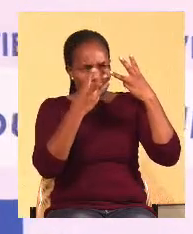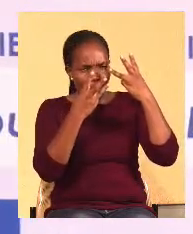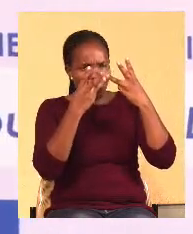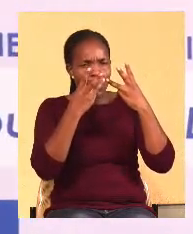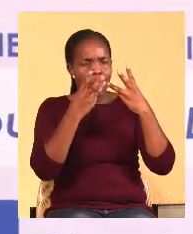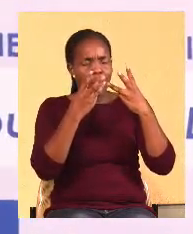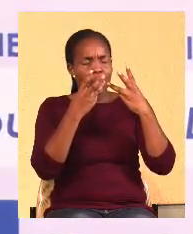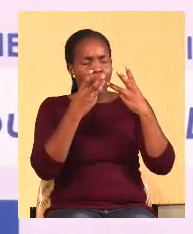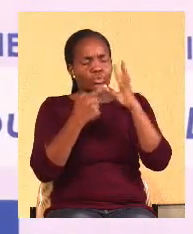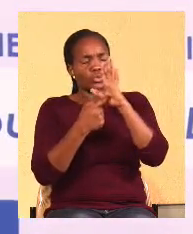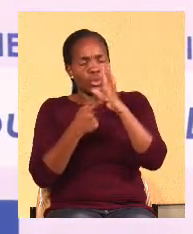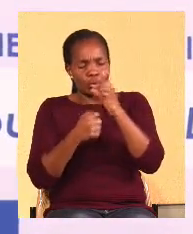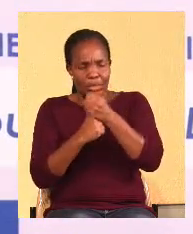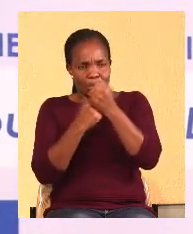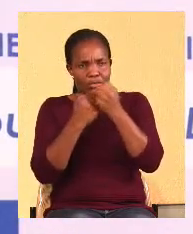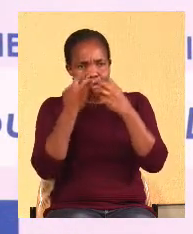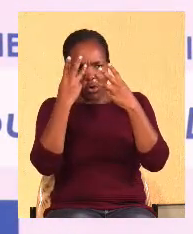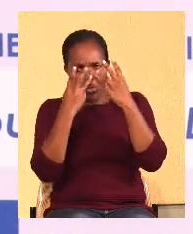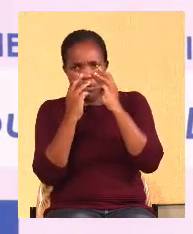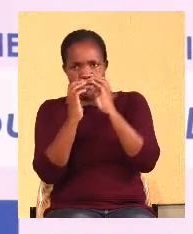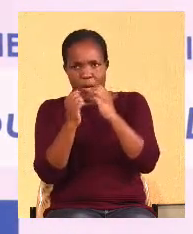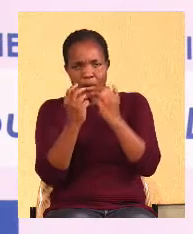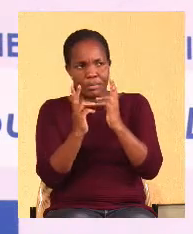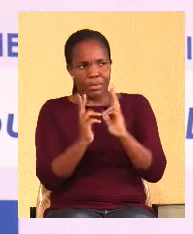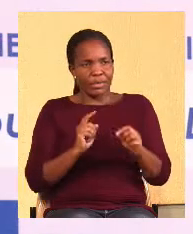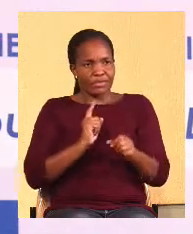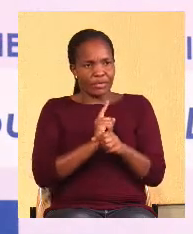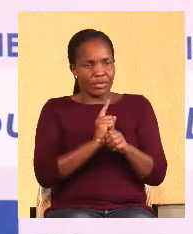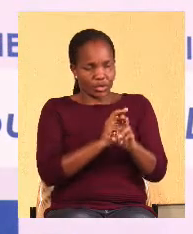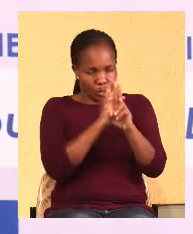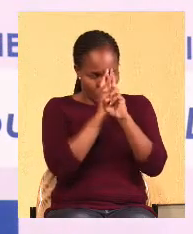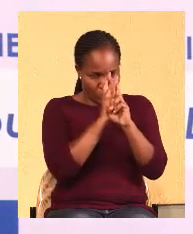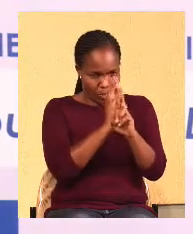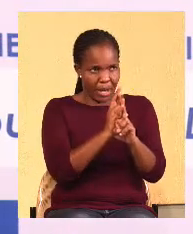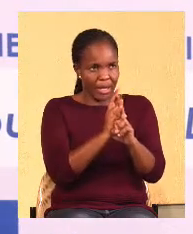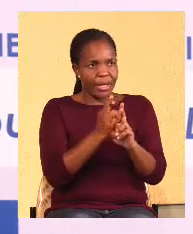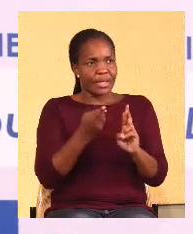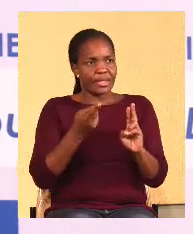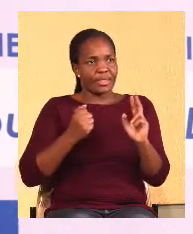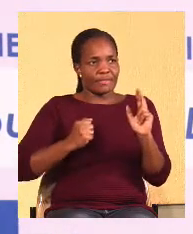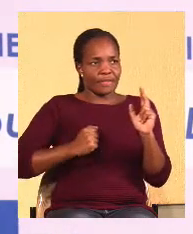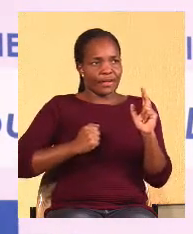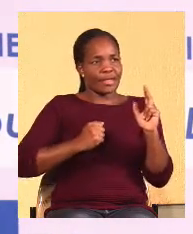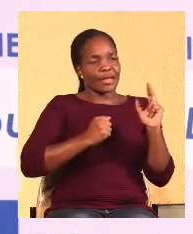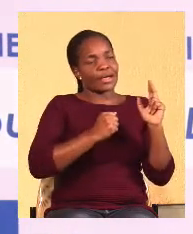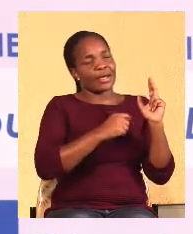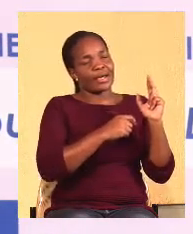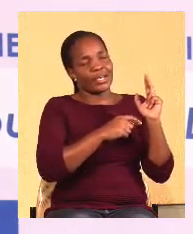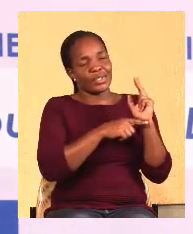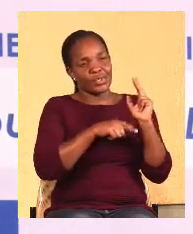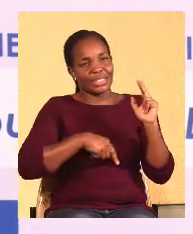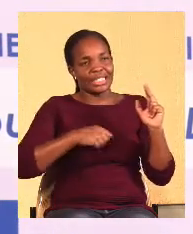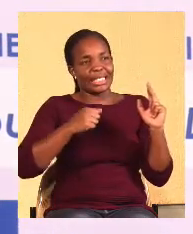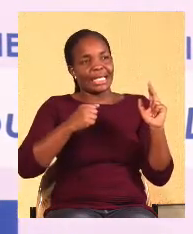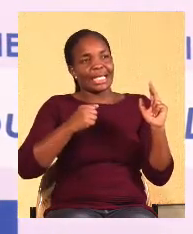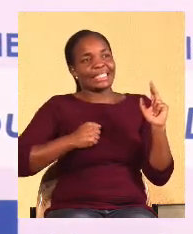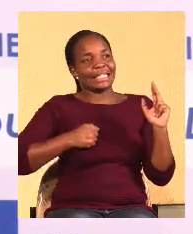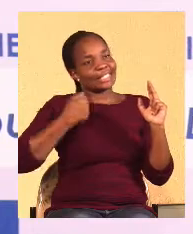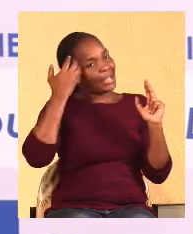you. And I want to honor our fathers of the nation, especially Tate Sam Nujoma,